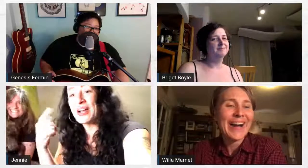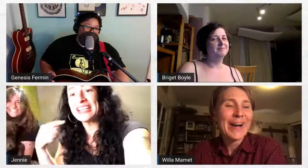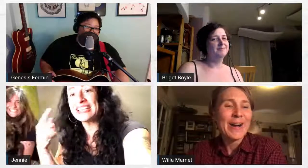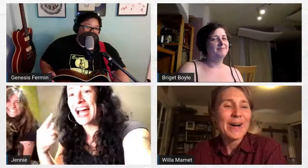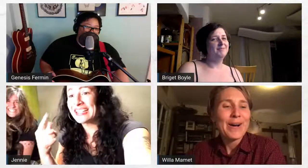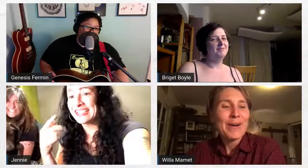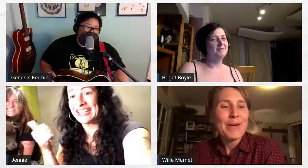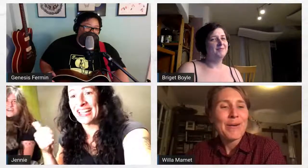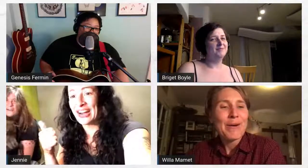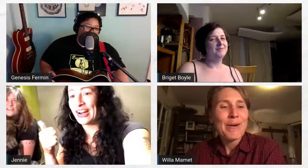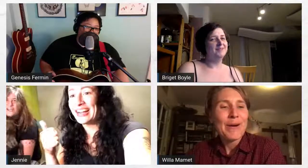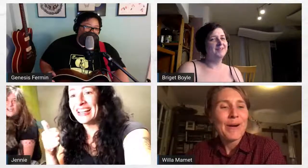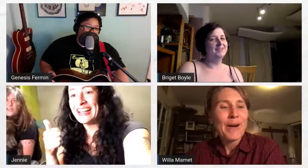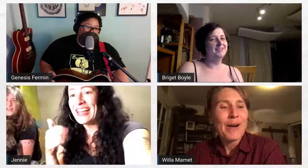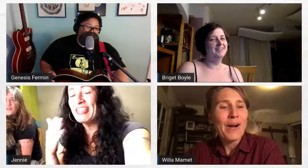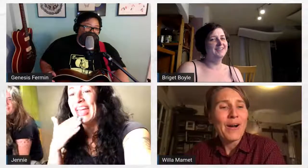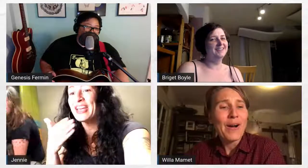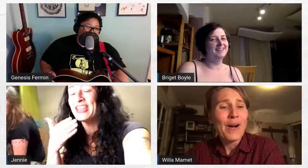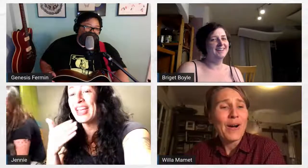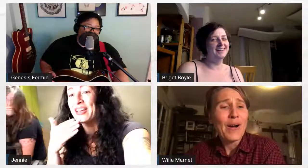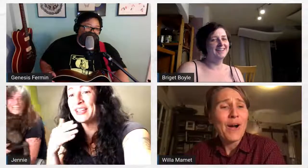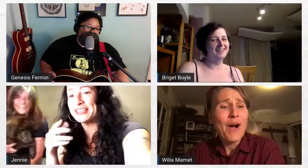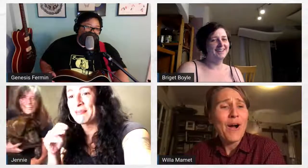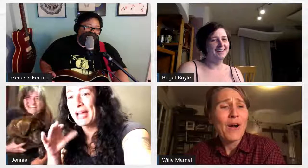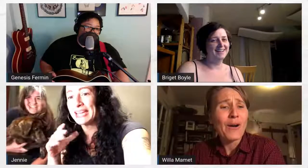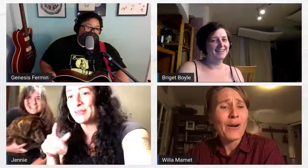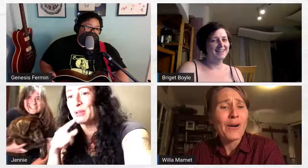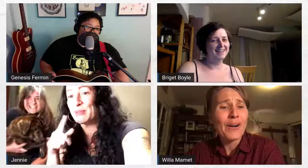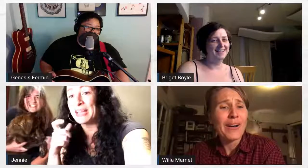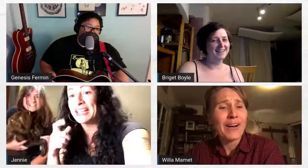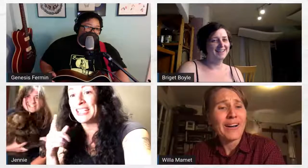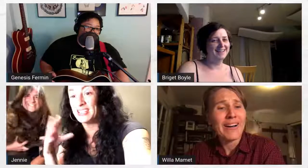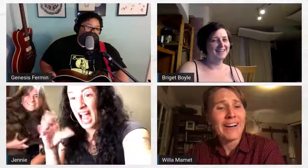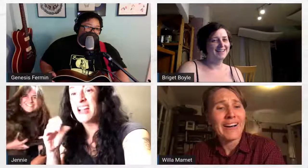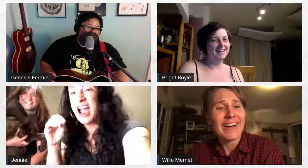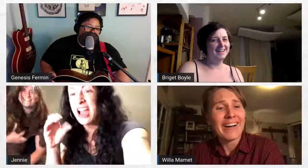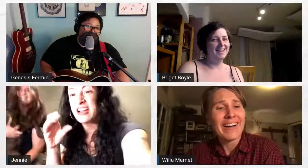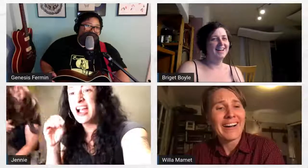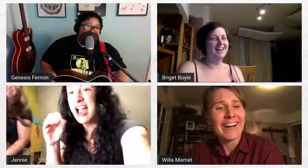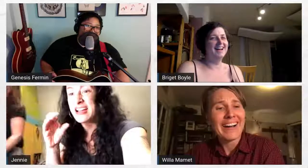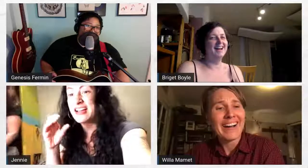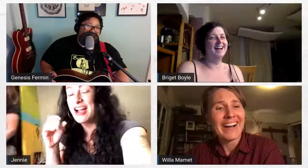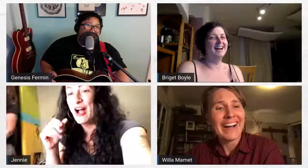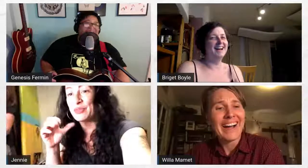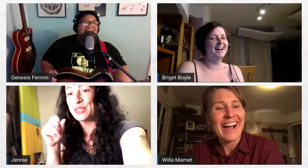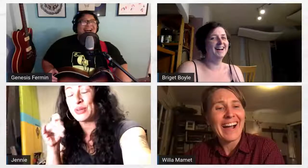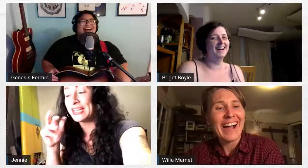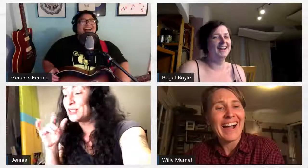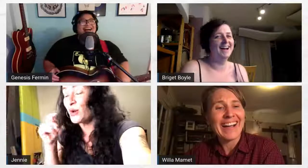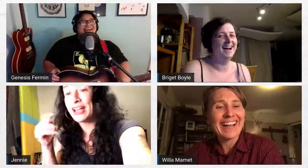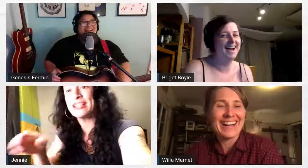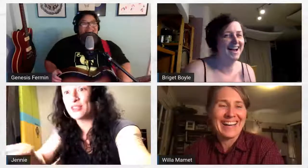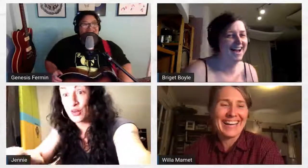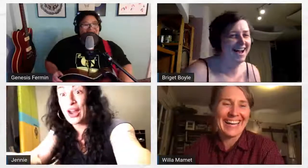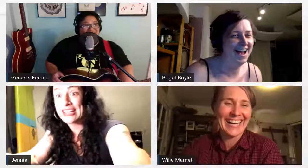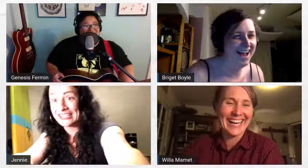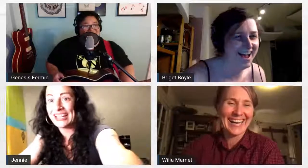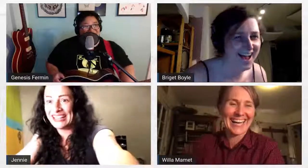He's going nuts in here. Crazy. Thank goodness the mic is muted because he's on the squeaky